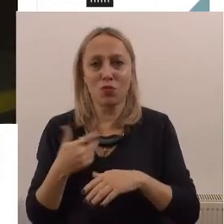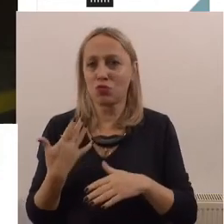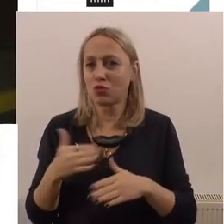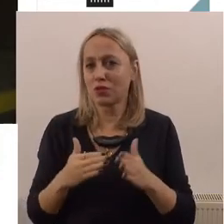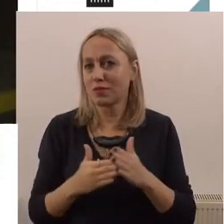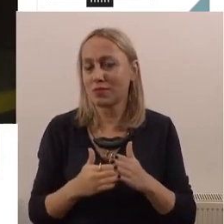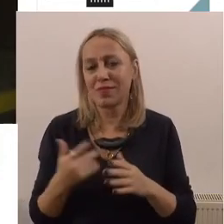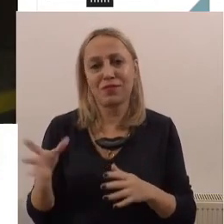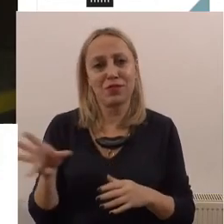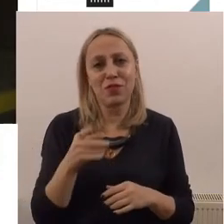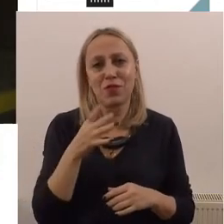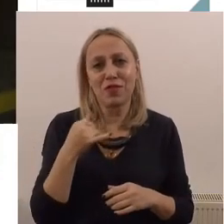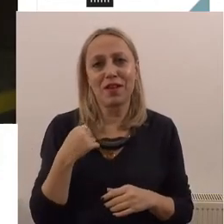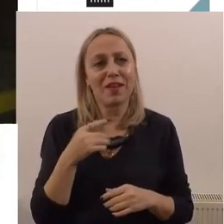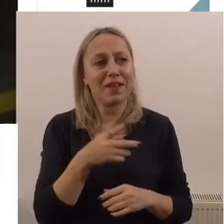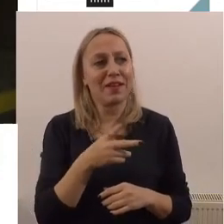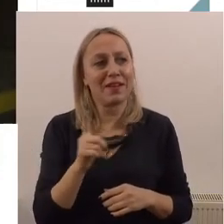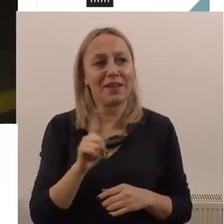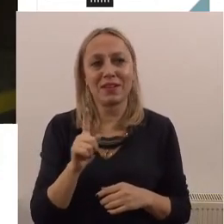in 7 minutes.